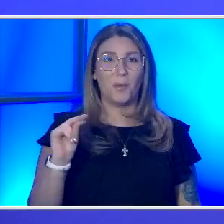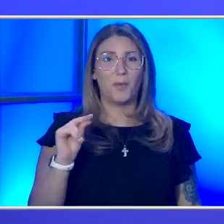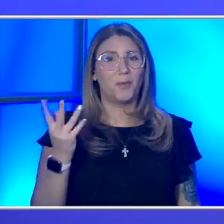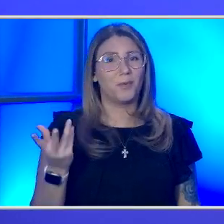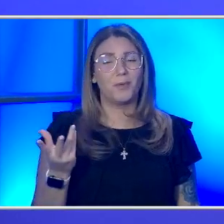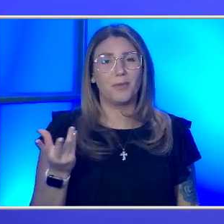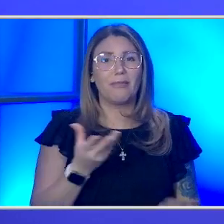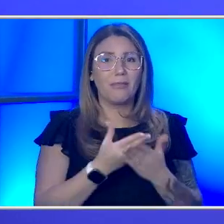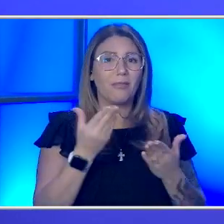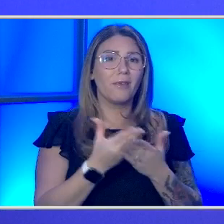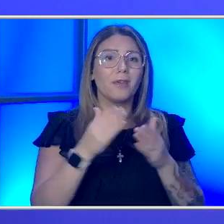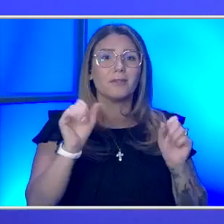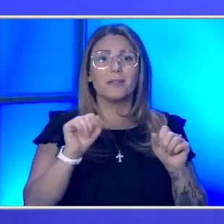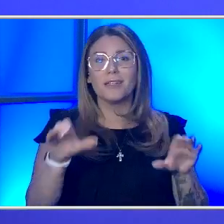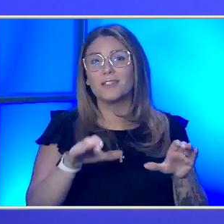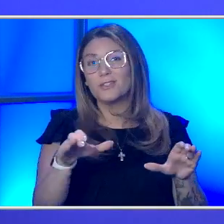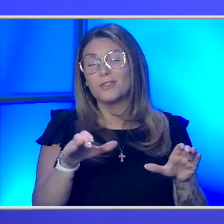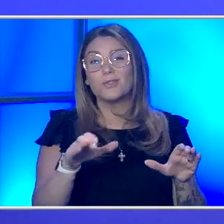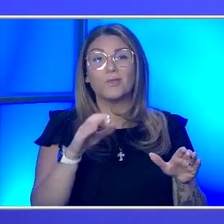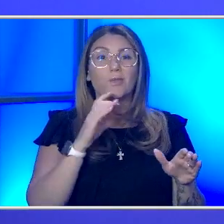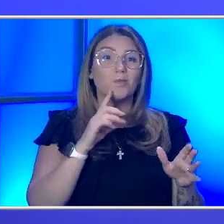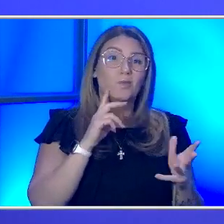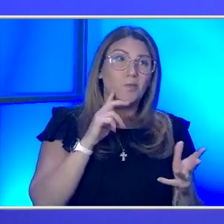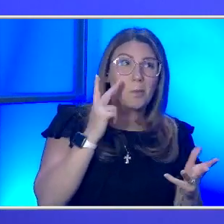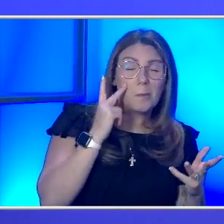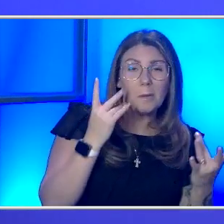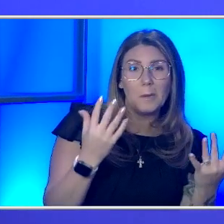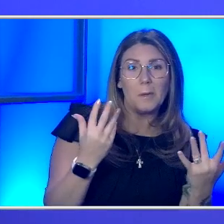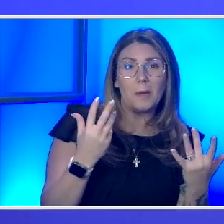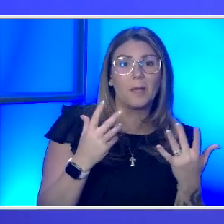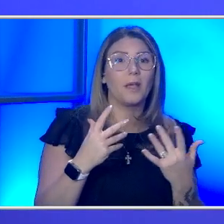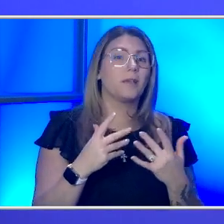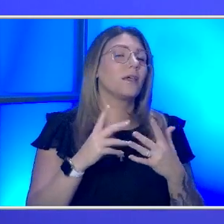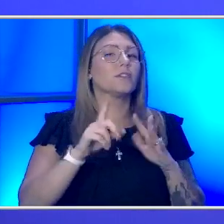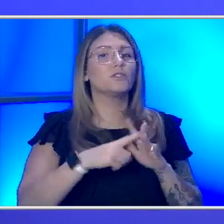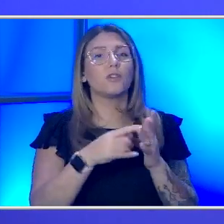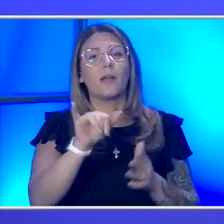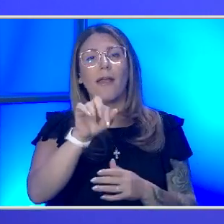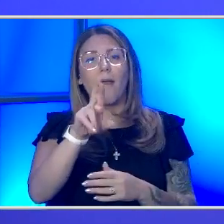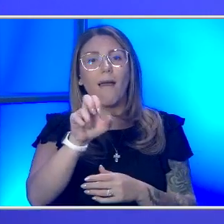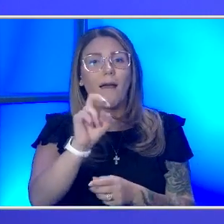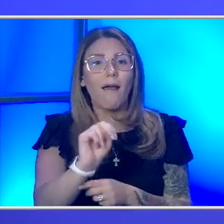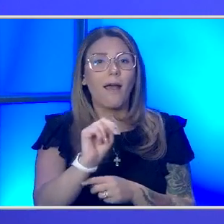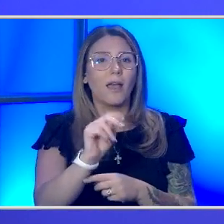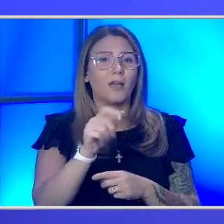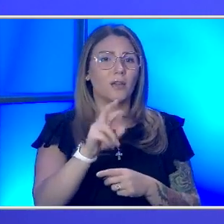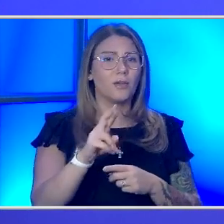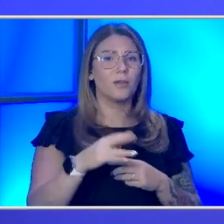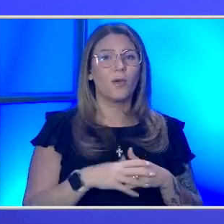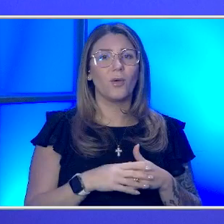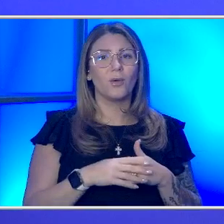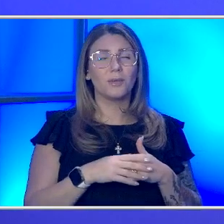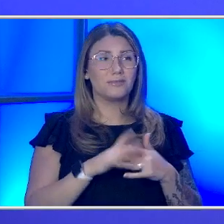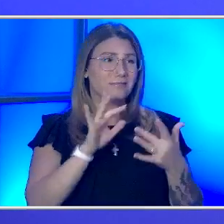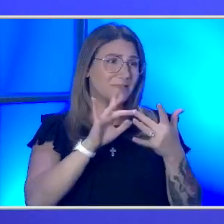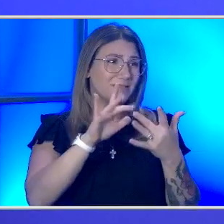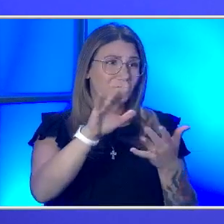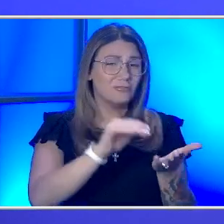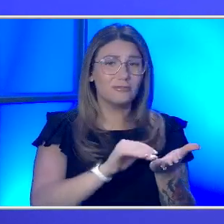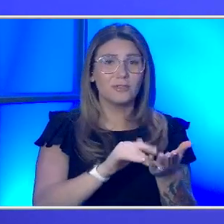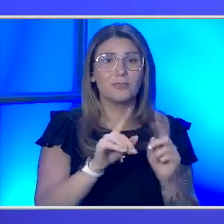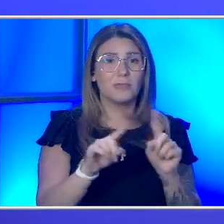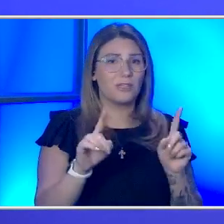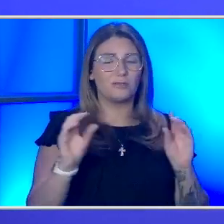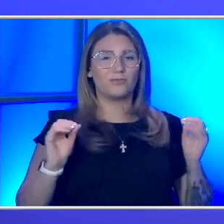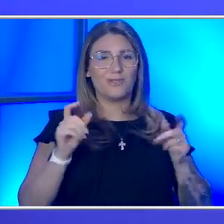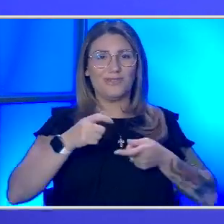in anticipation, such as starting iron or other things prescribed by your doctor, but truly there is no substitute for